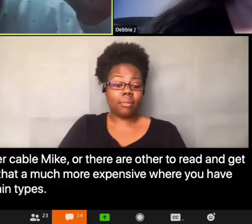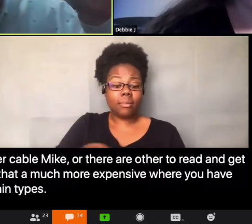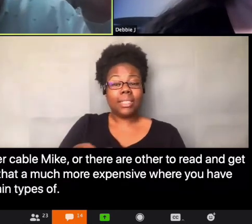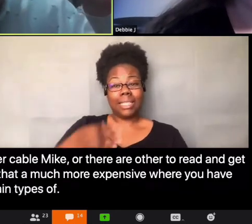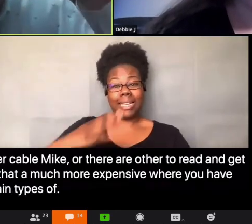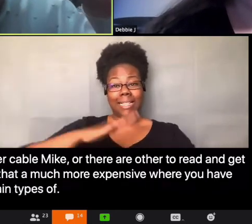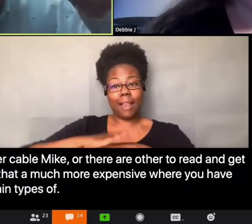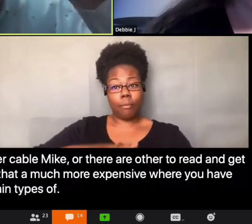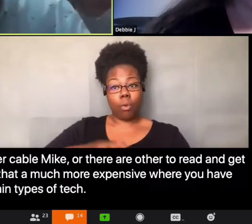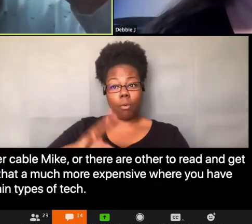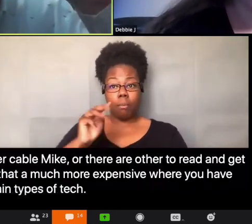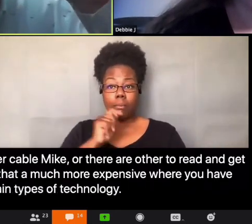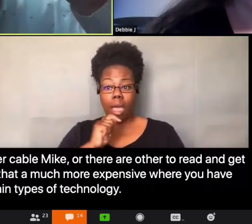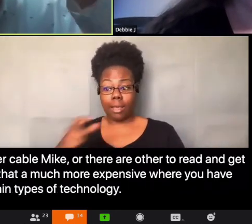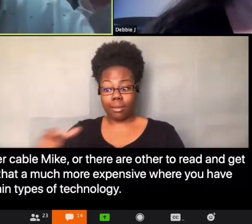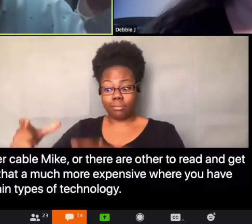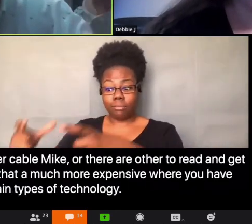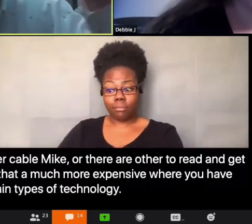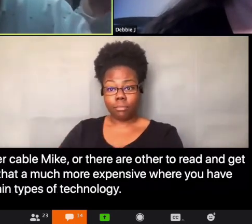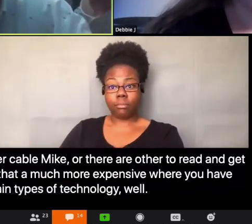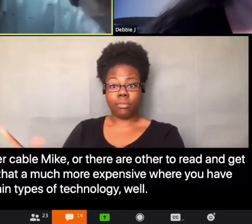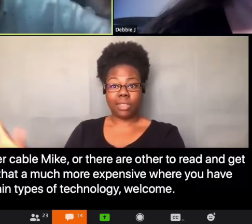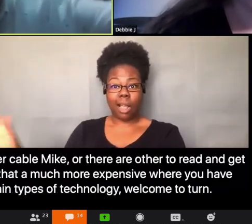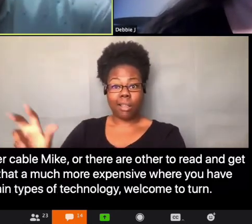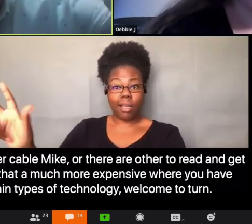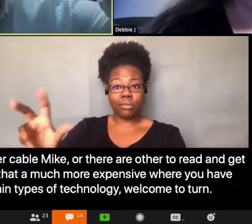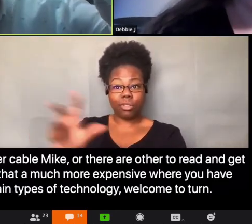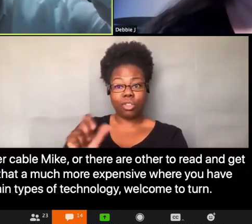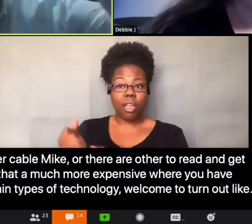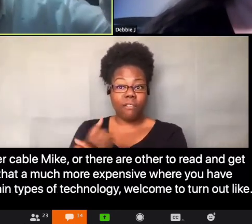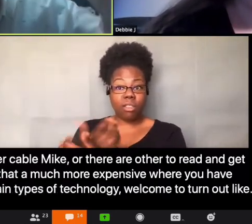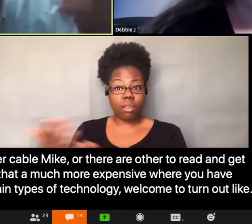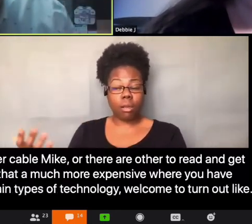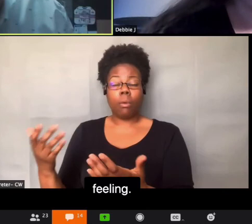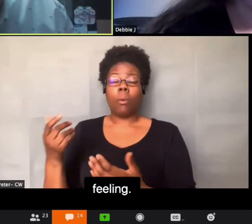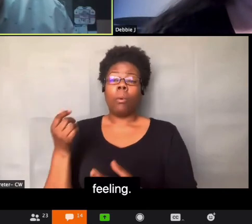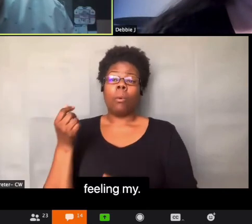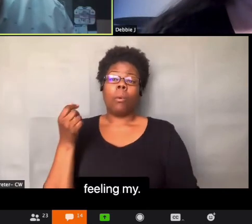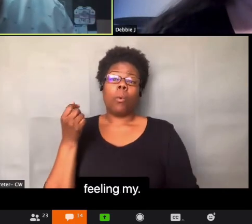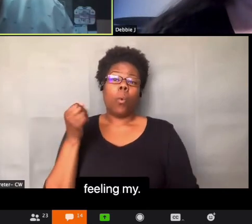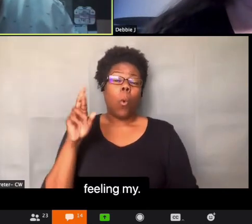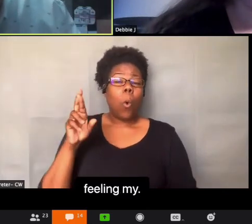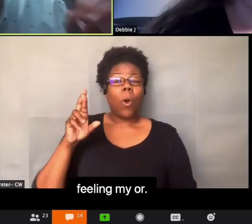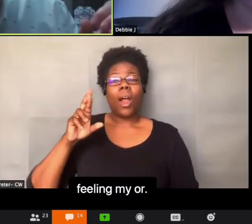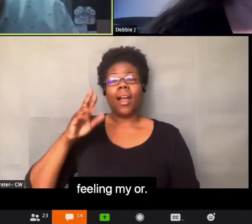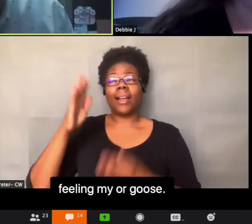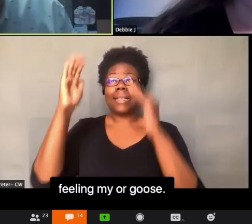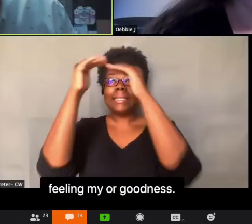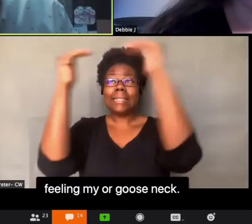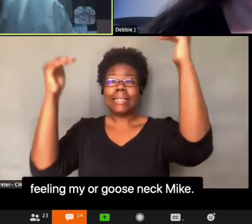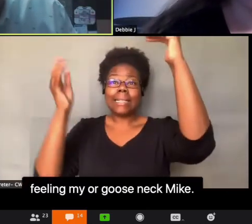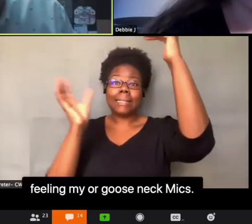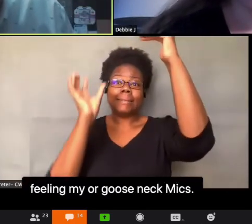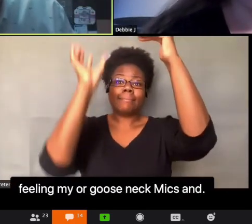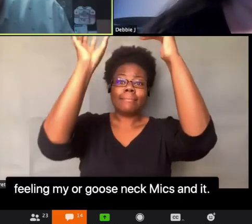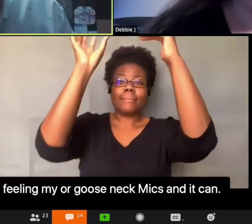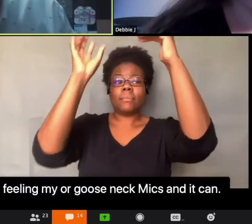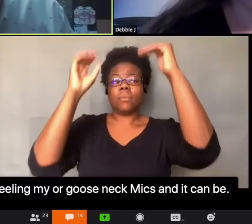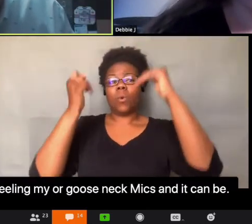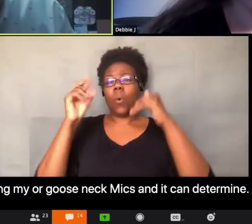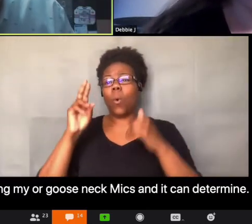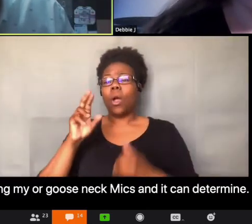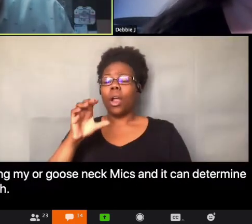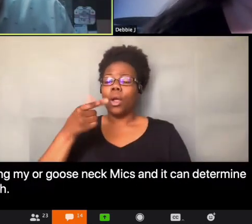of technology where it can deter like ceiling mic or gooseneck mics, and it can